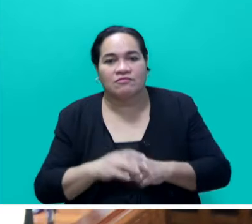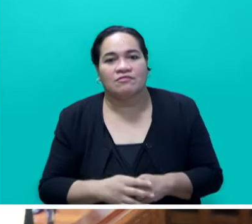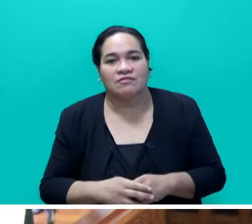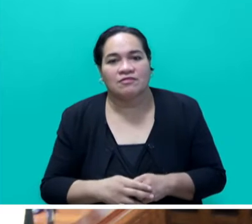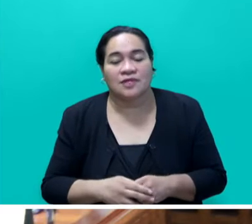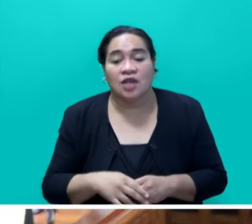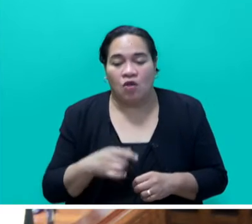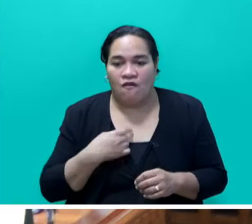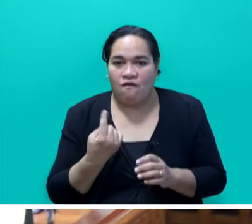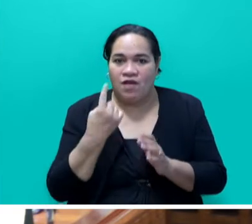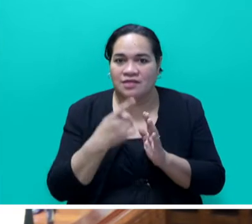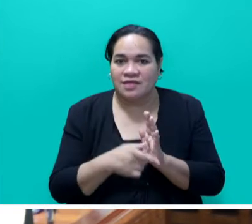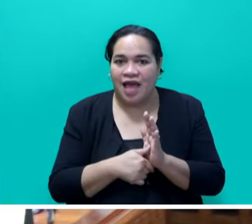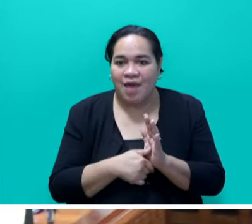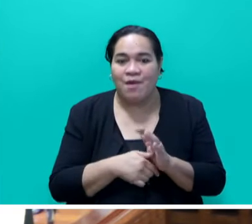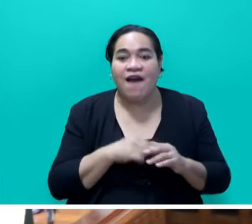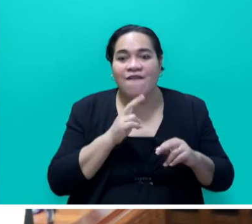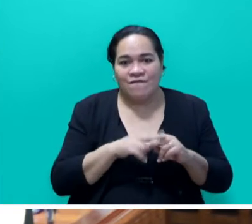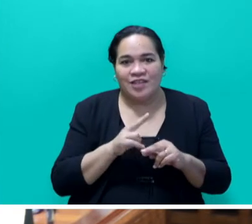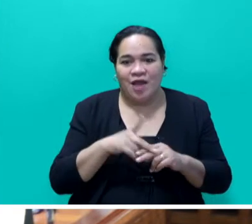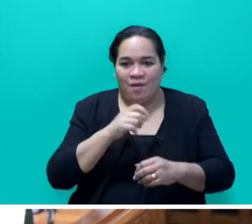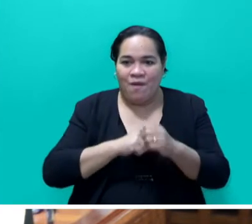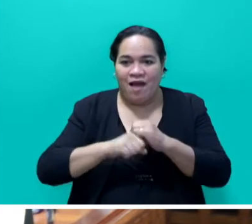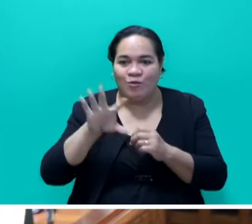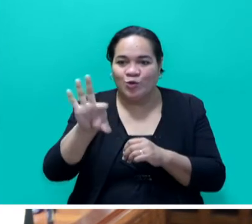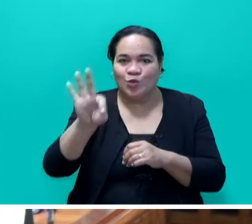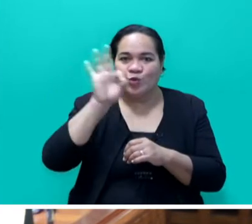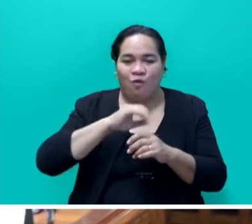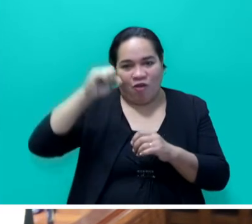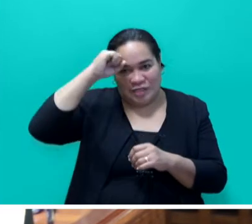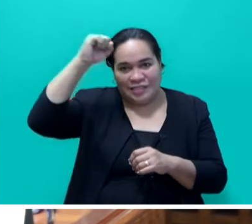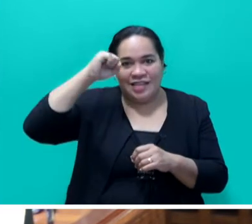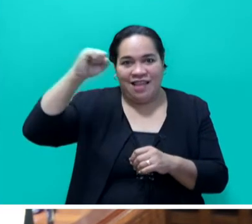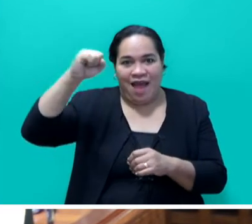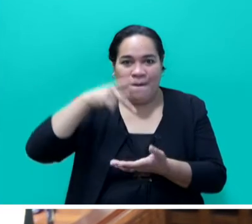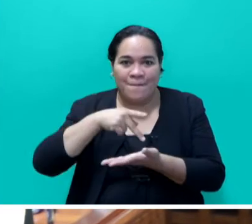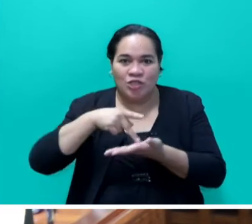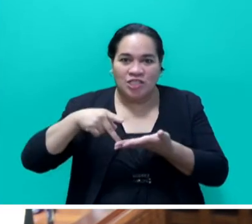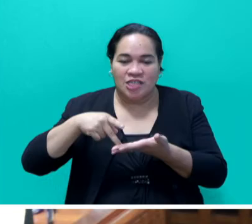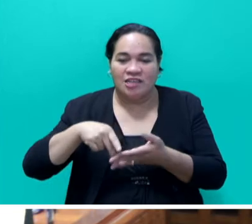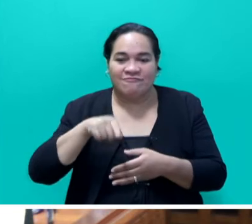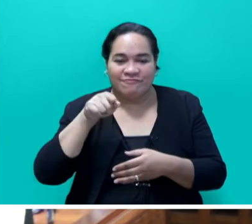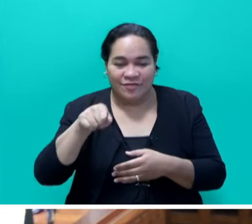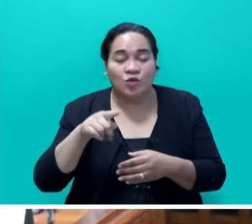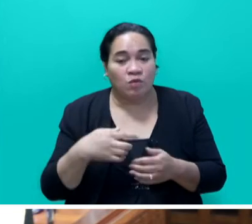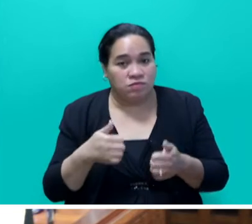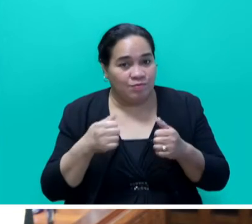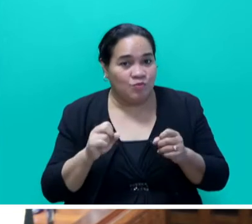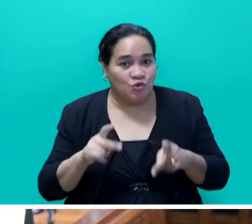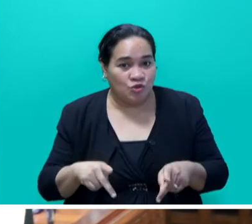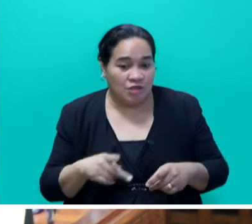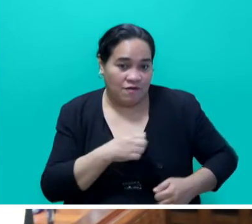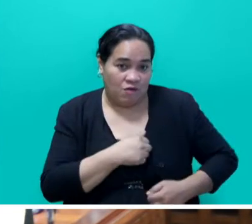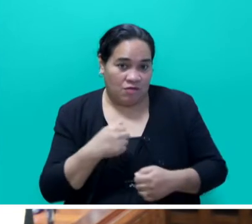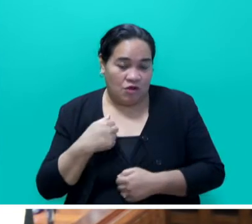is the first time Fiji being offered a senior appointment in UNSO, Mr. Speaker, sir, and it was an opportune time for the RFMF